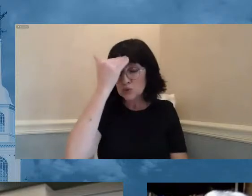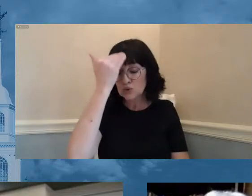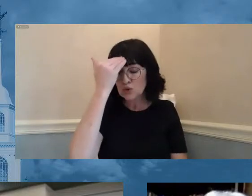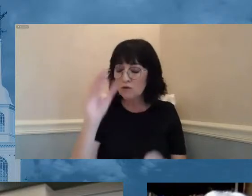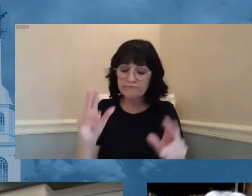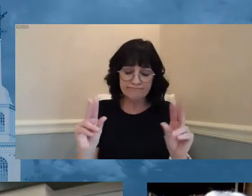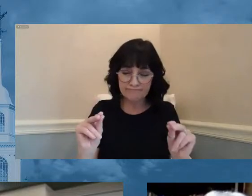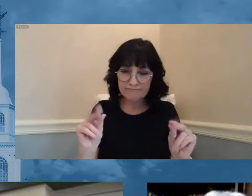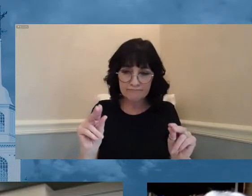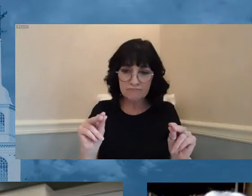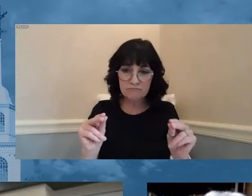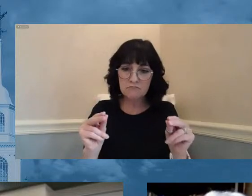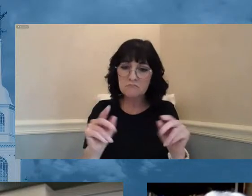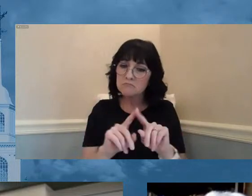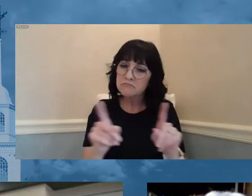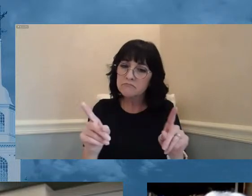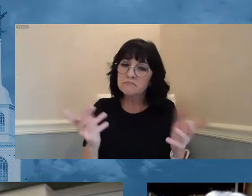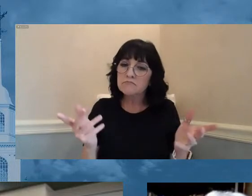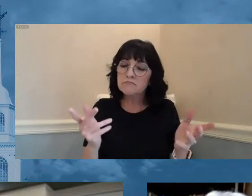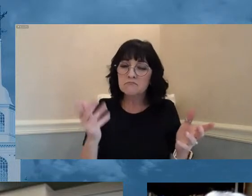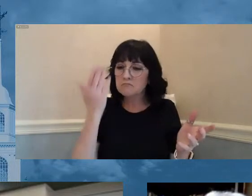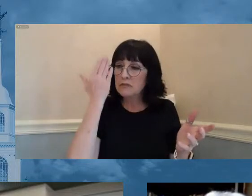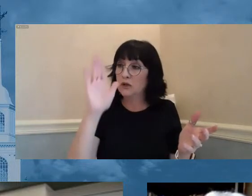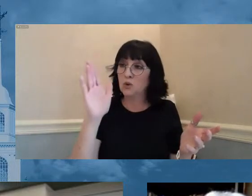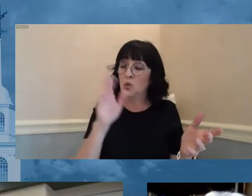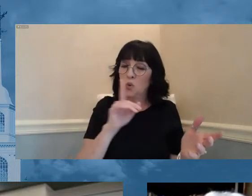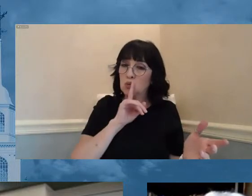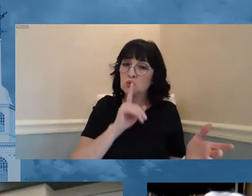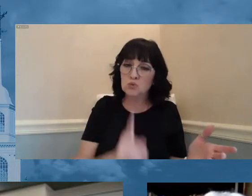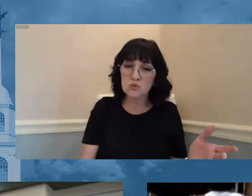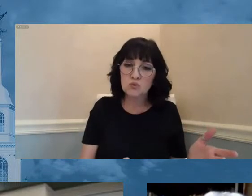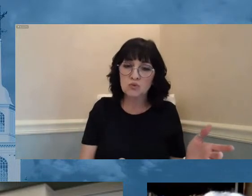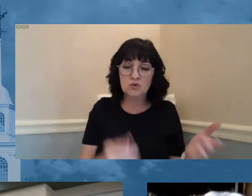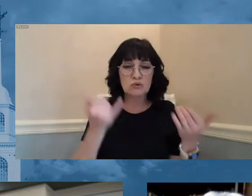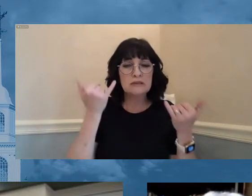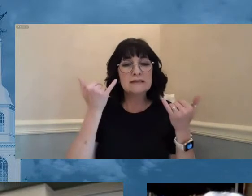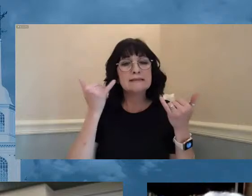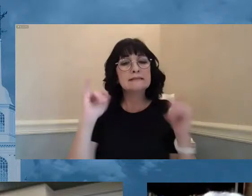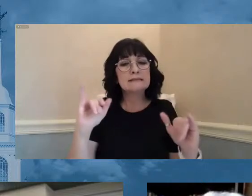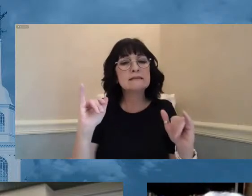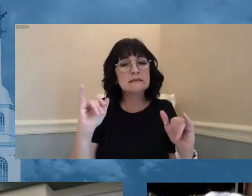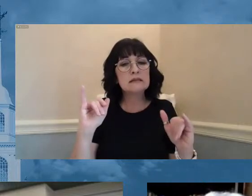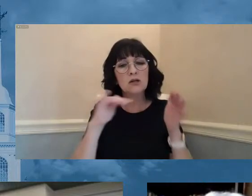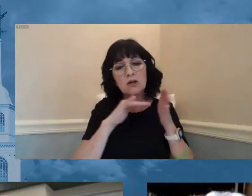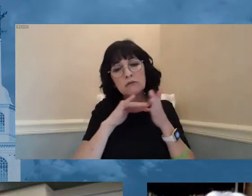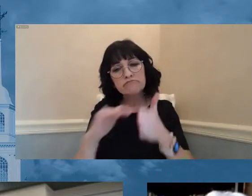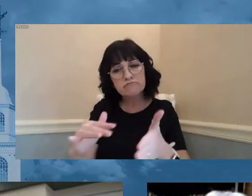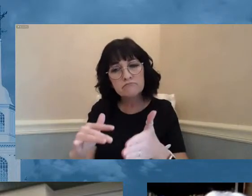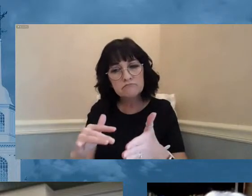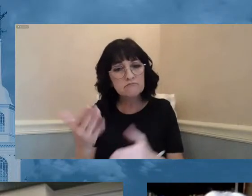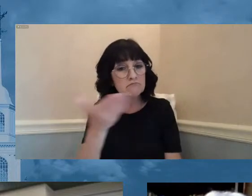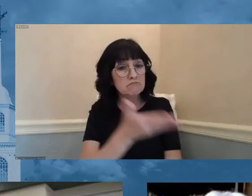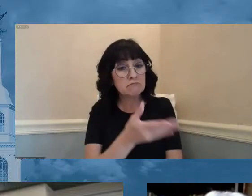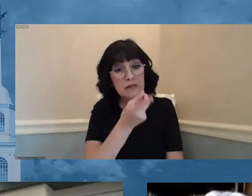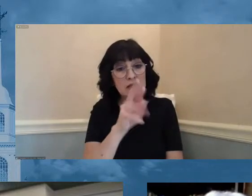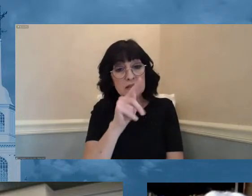it's good to expect that. We don't know for sure, but that's likely. I don't know if Dr. Tam, you've got any additional intel on